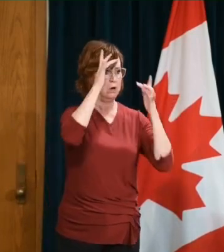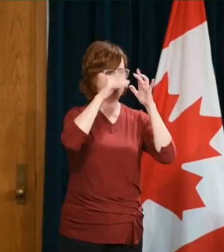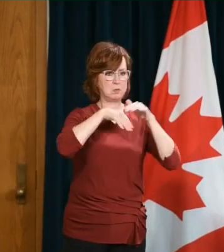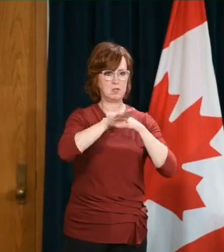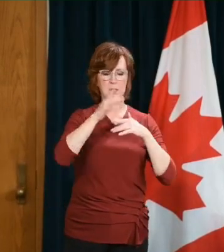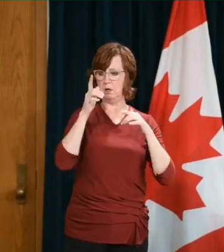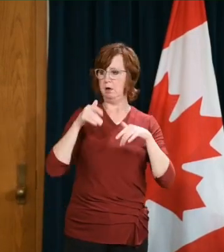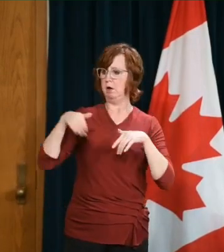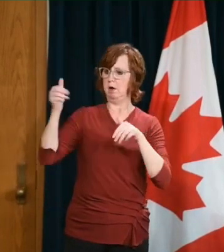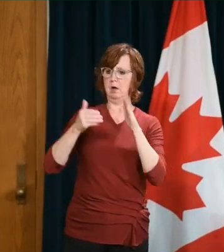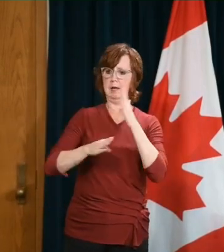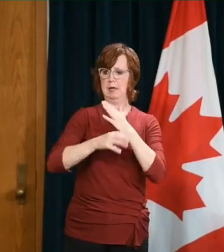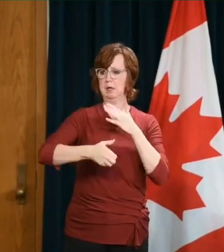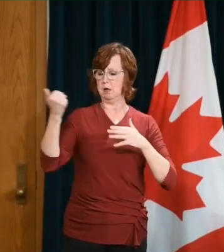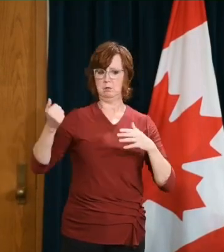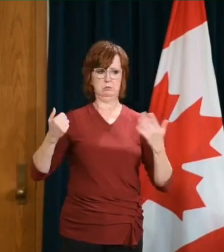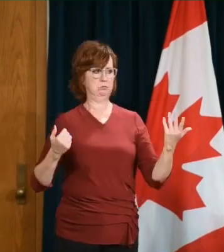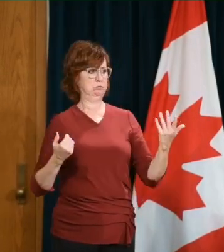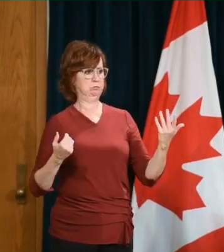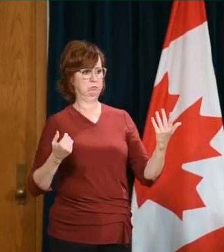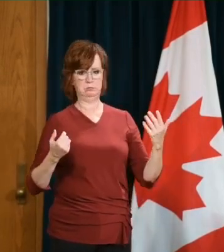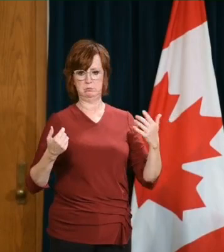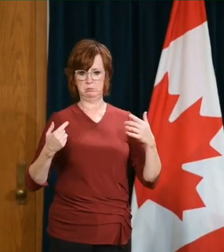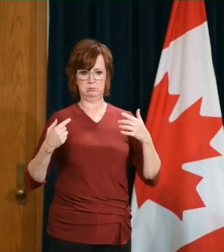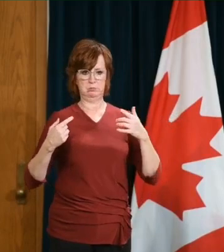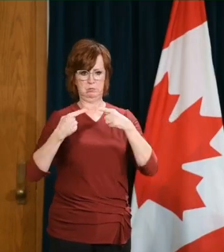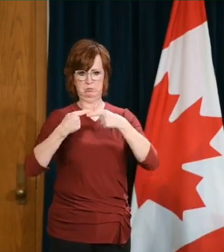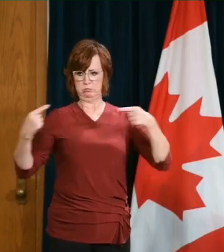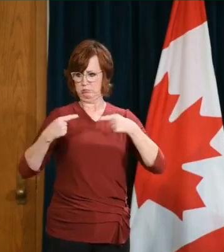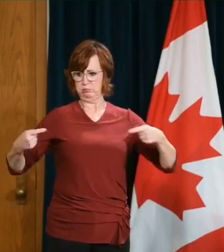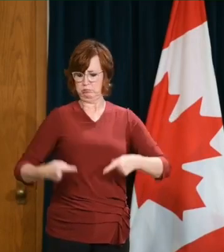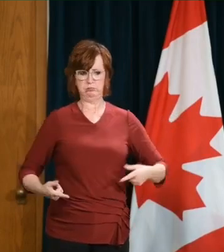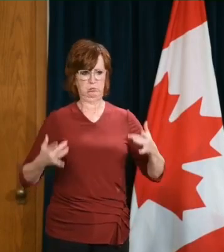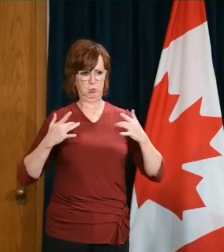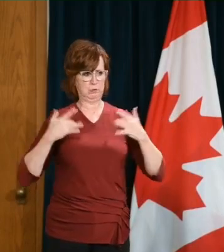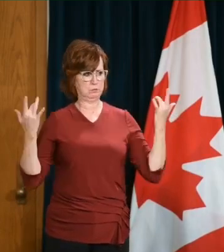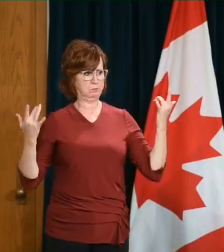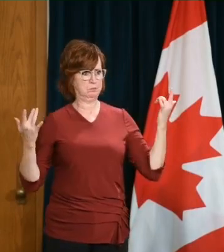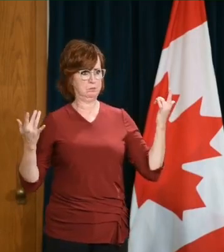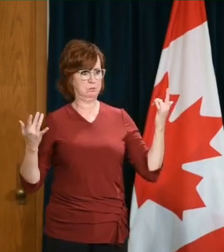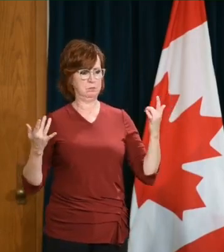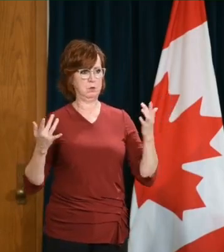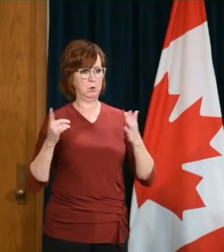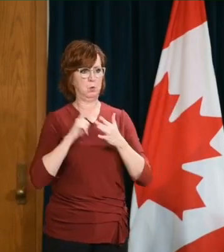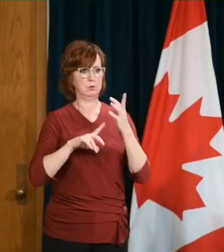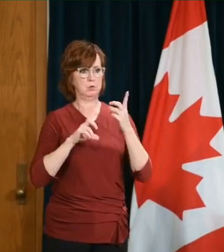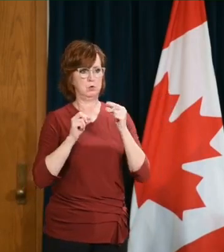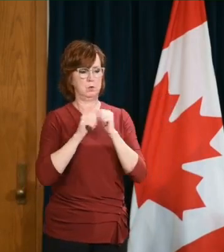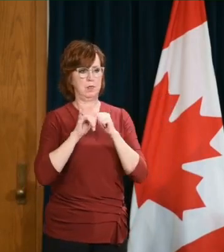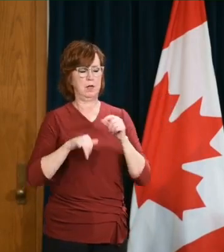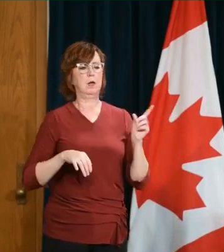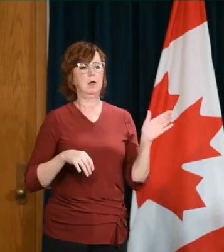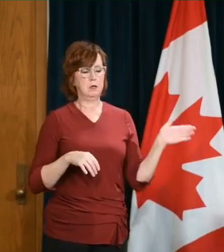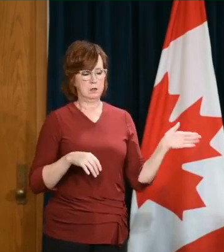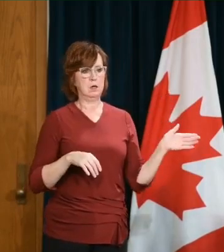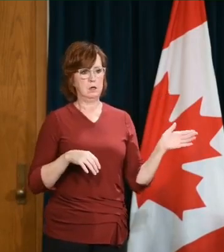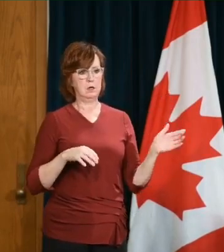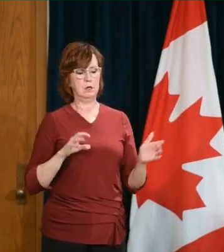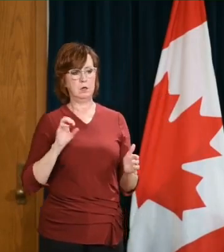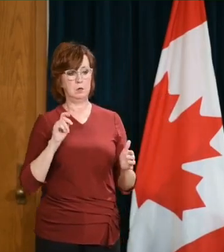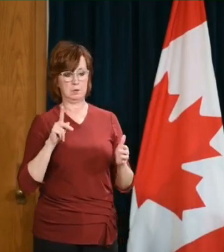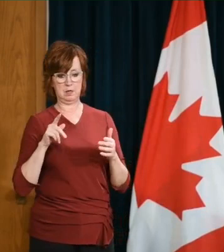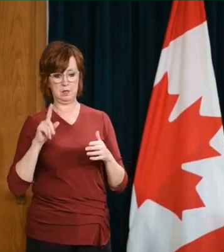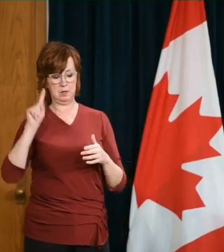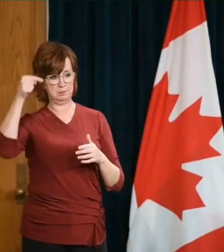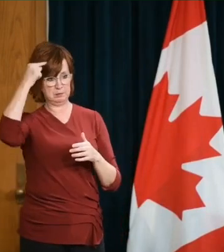coordinate the government's efforts to respond and protect the homeless. Well, the Minister of Social Services is actively